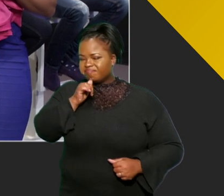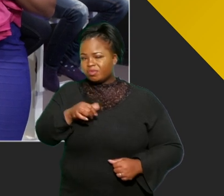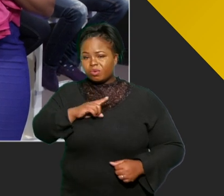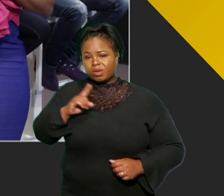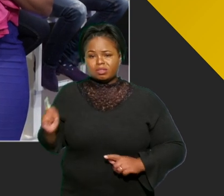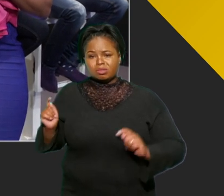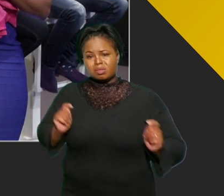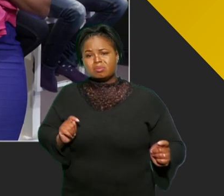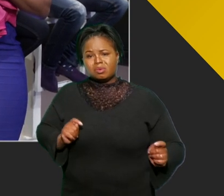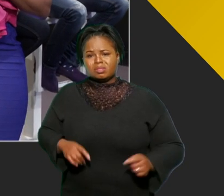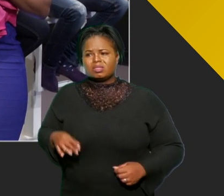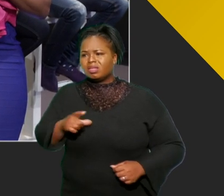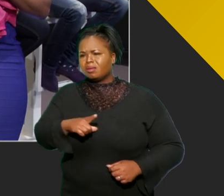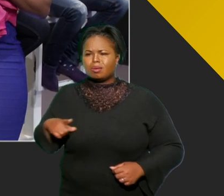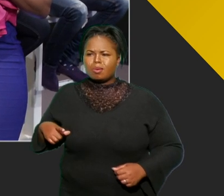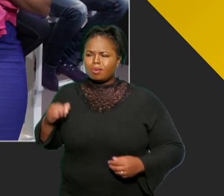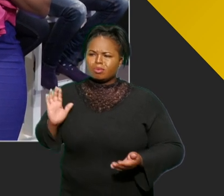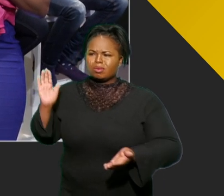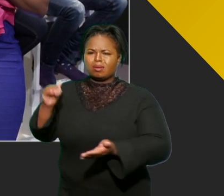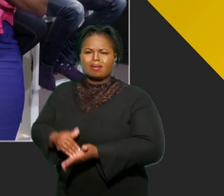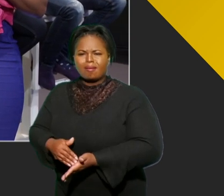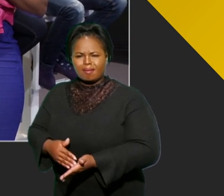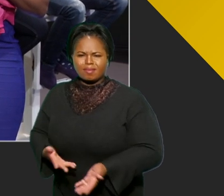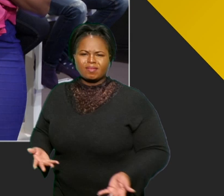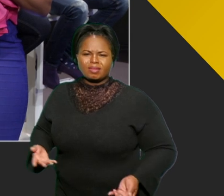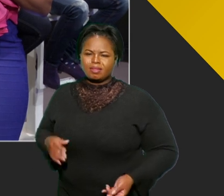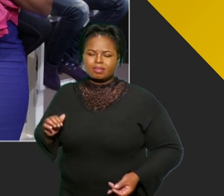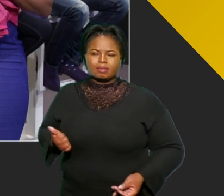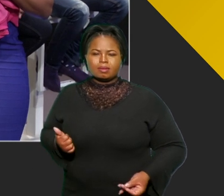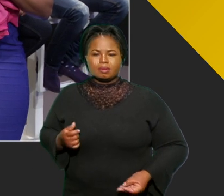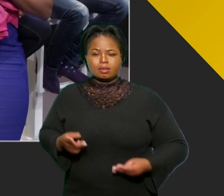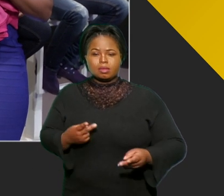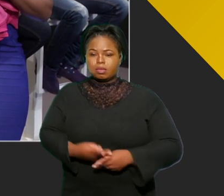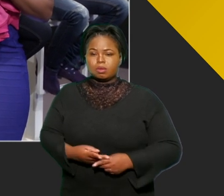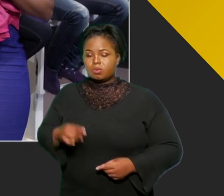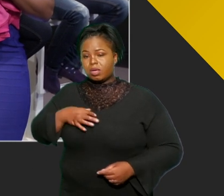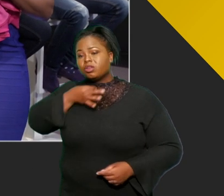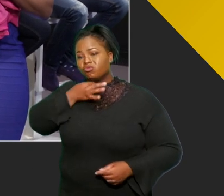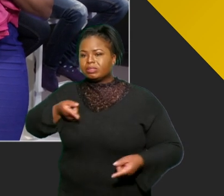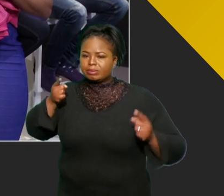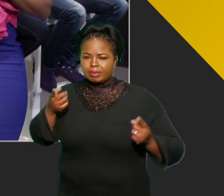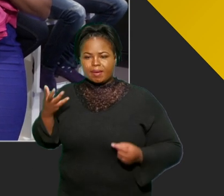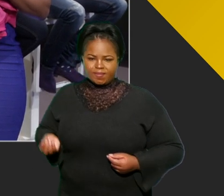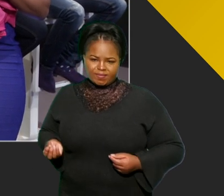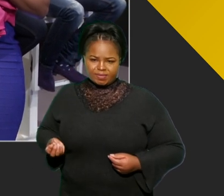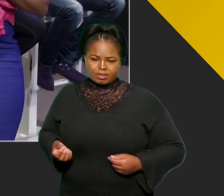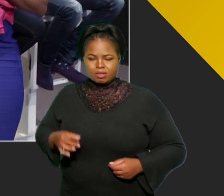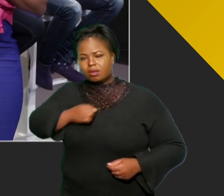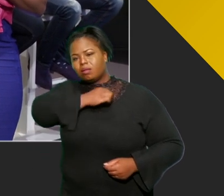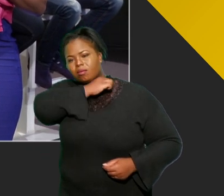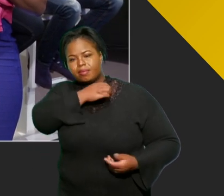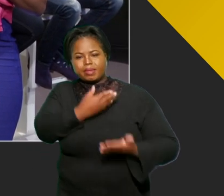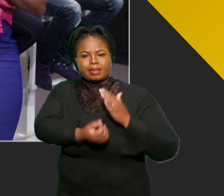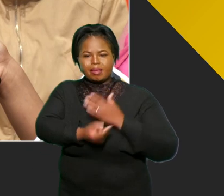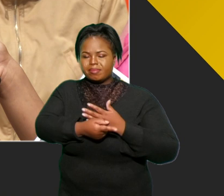because ka transport o tsia a long distance to get what you going yeah hafetsa o ka ho na le risk moteng o ka tshwariwa poho